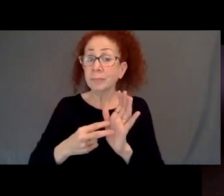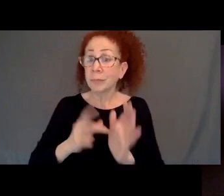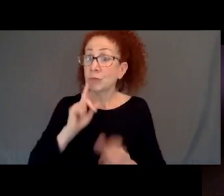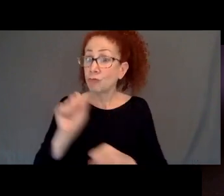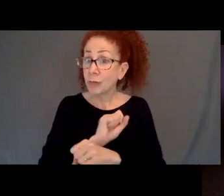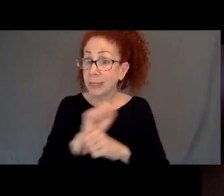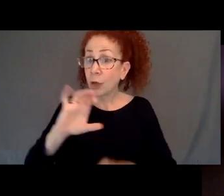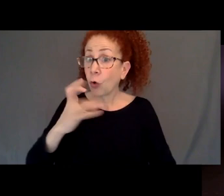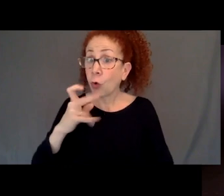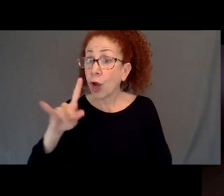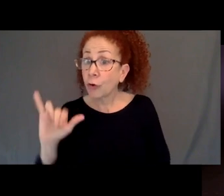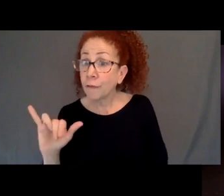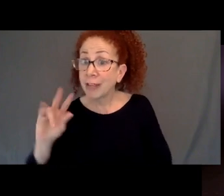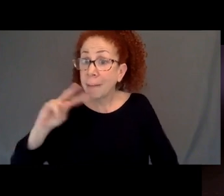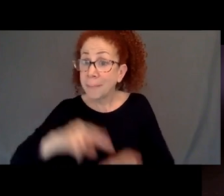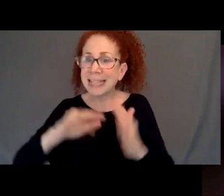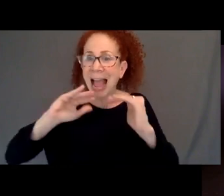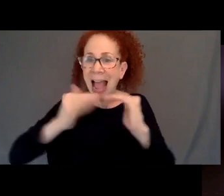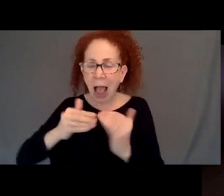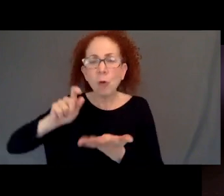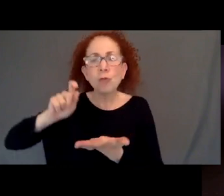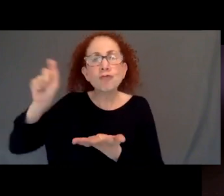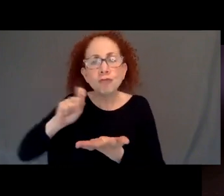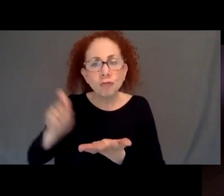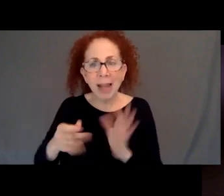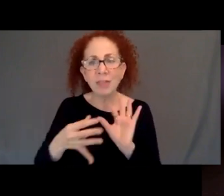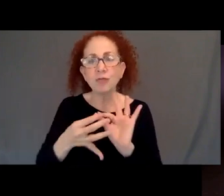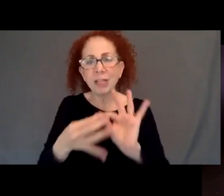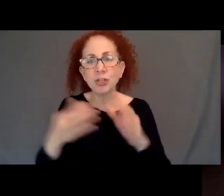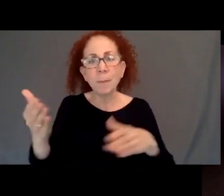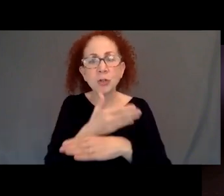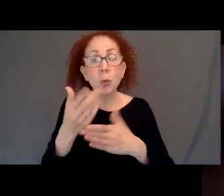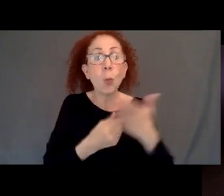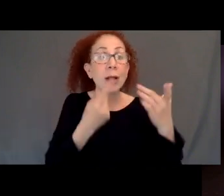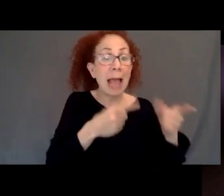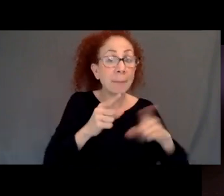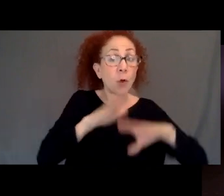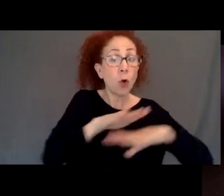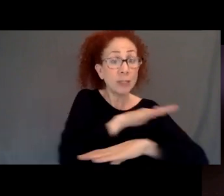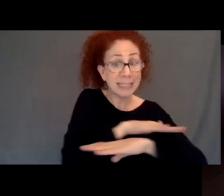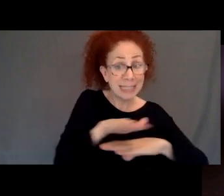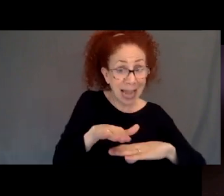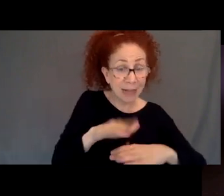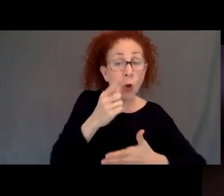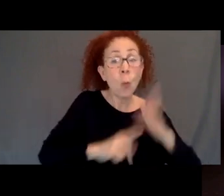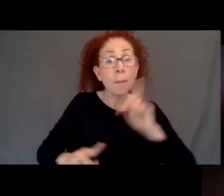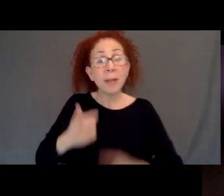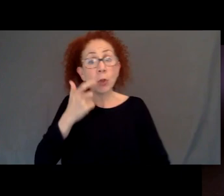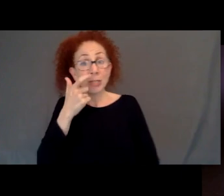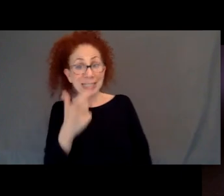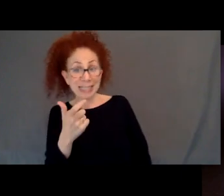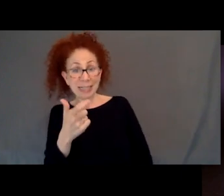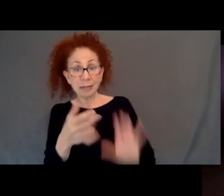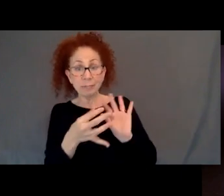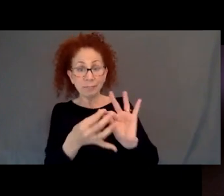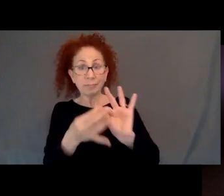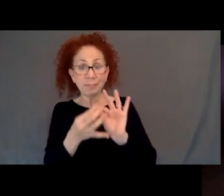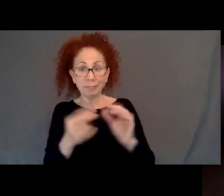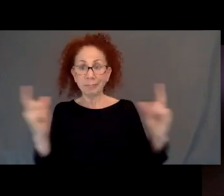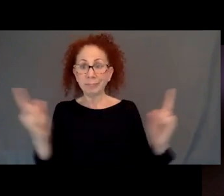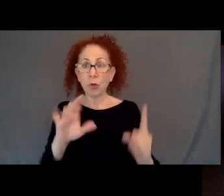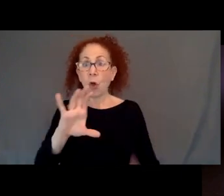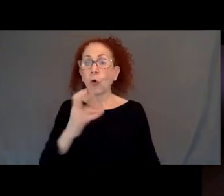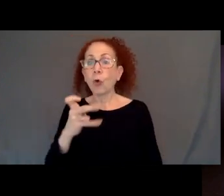about how do you write out a relationship between what's going on stage and what people are seeing off stage.